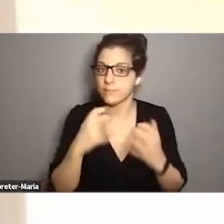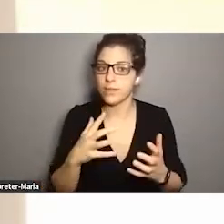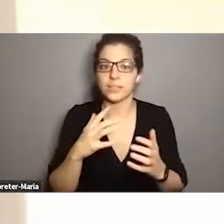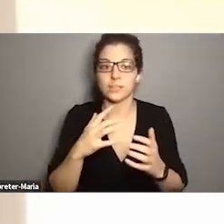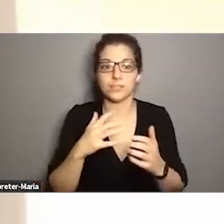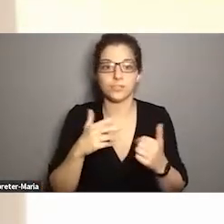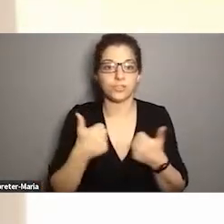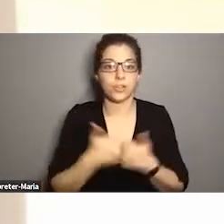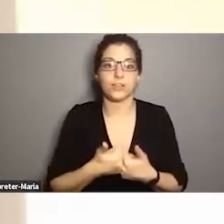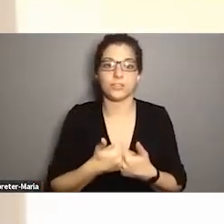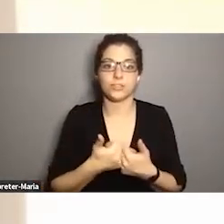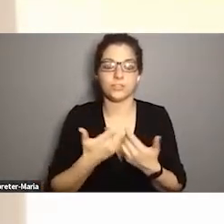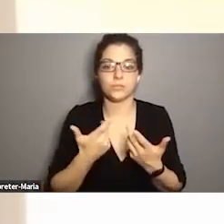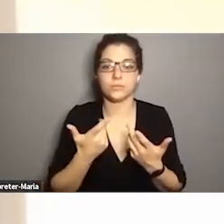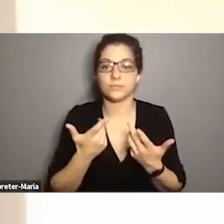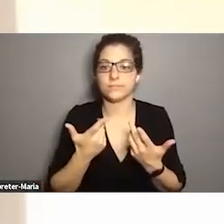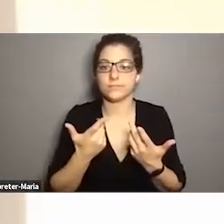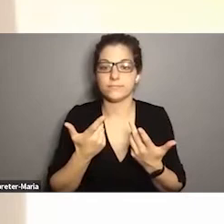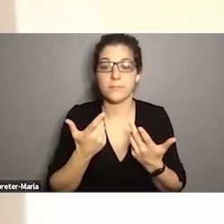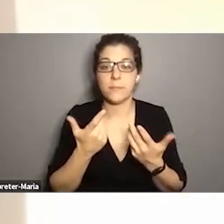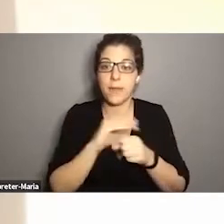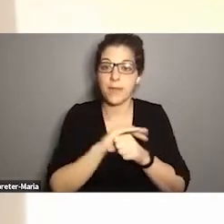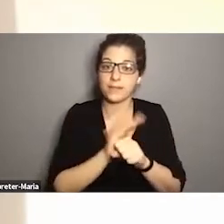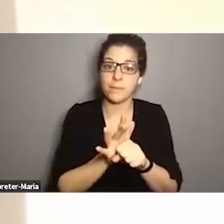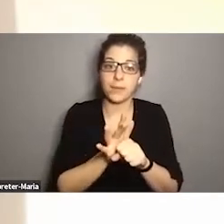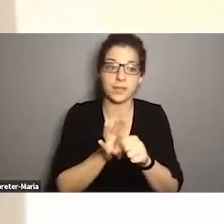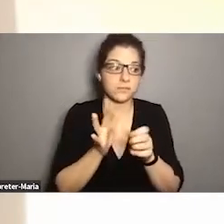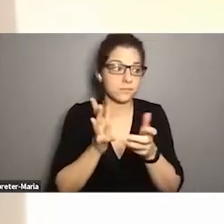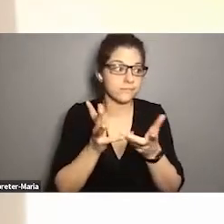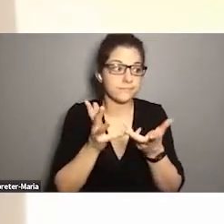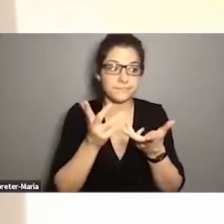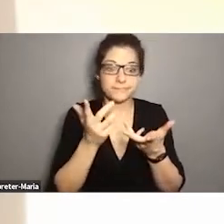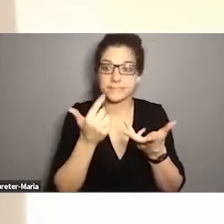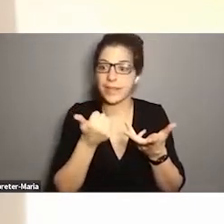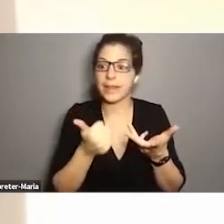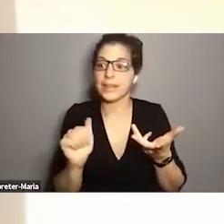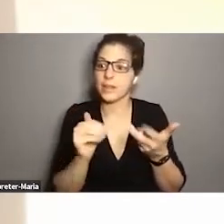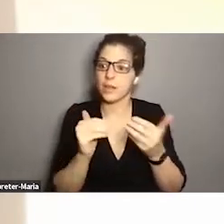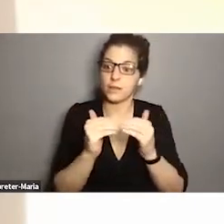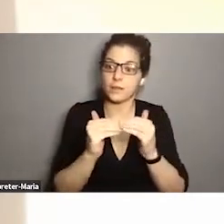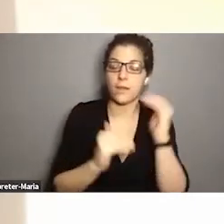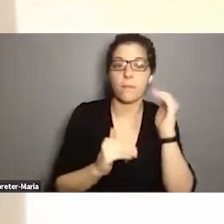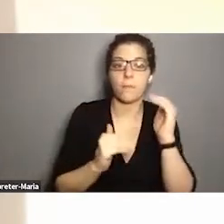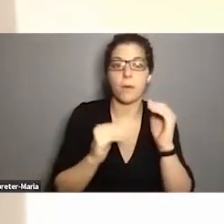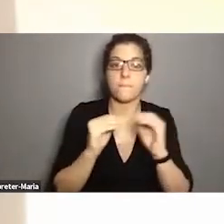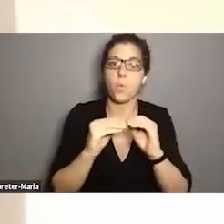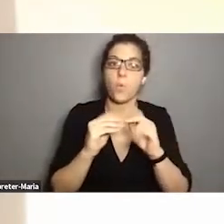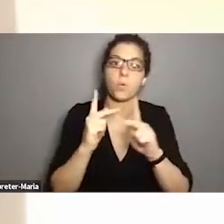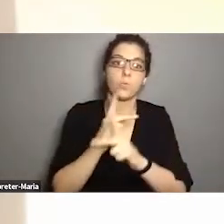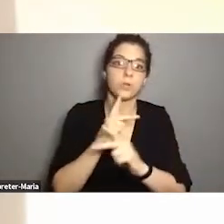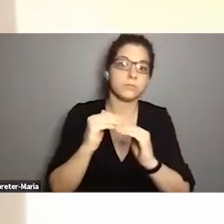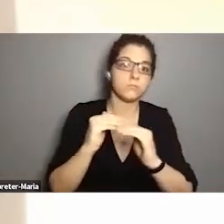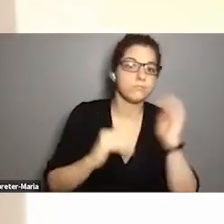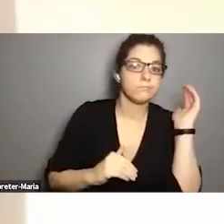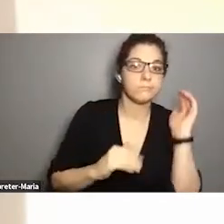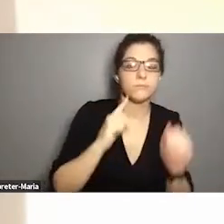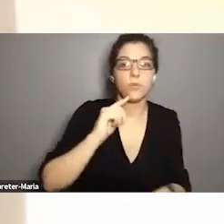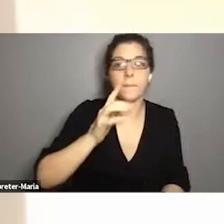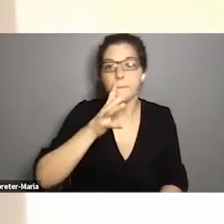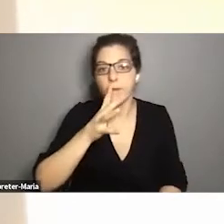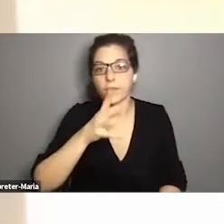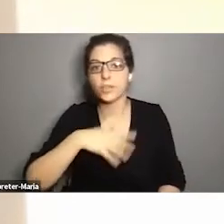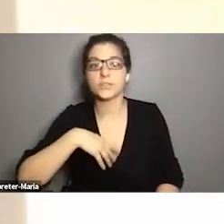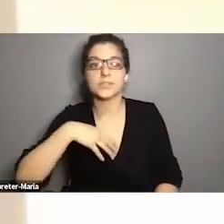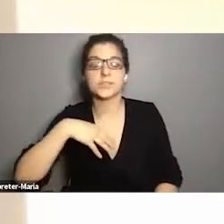The pandemic has widened disparities across our society, for mothers, for immigrants, for people with disabilities, and